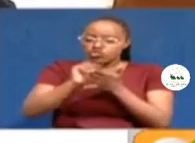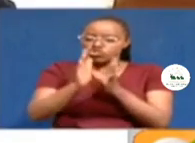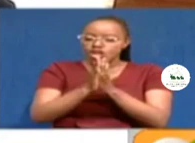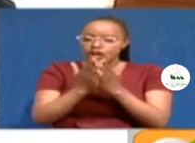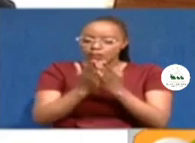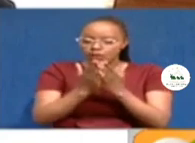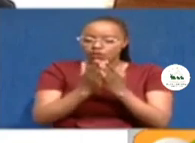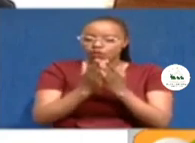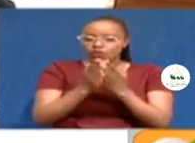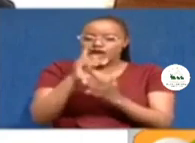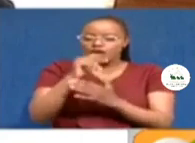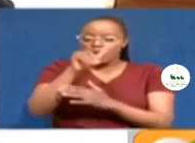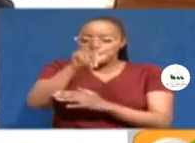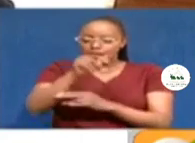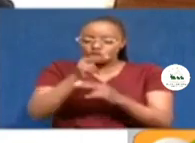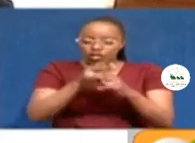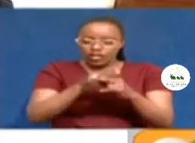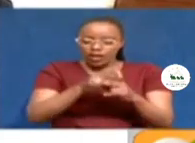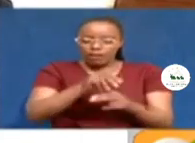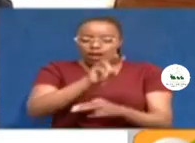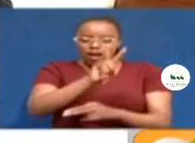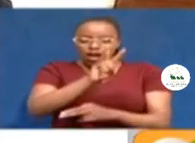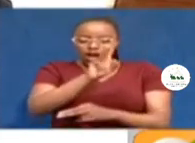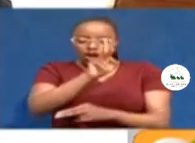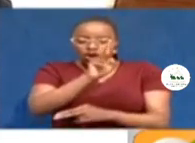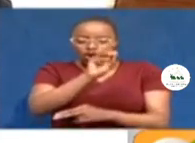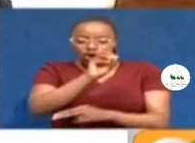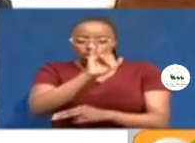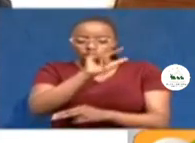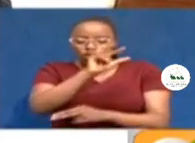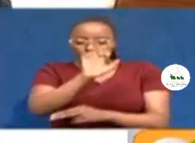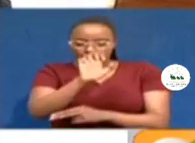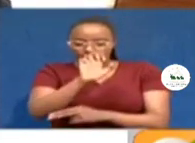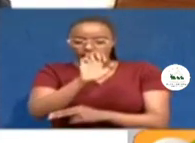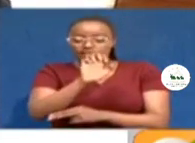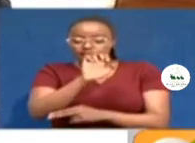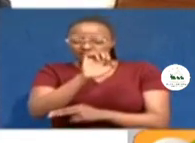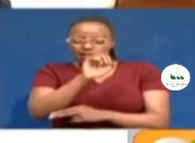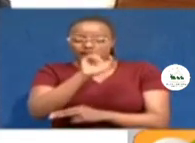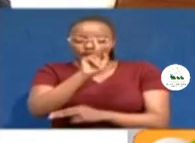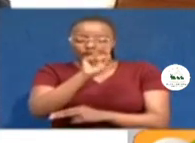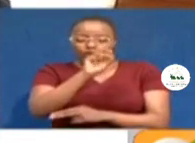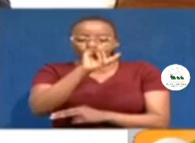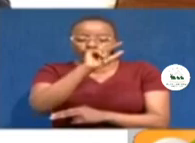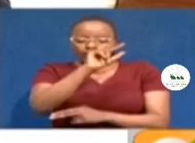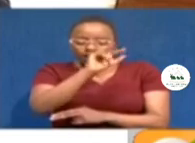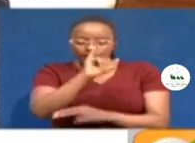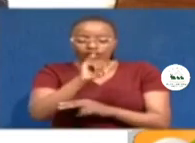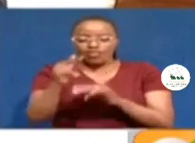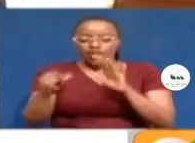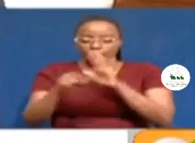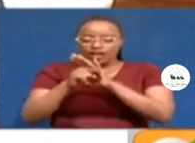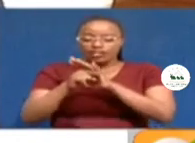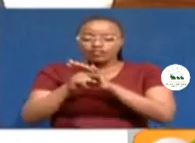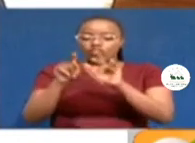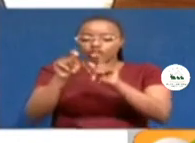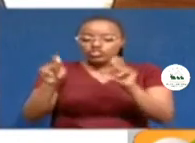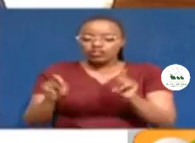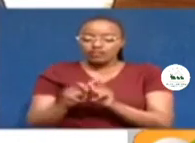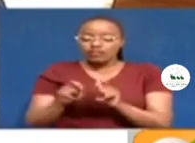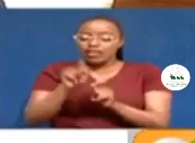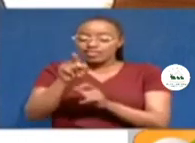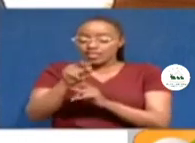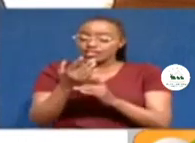by Koigi Wawamwere towards genocide in Kenya, the curse of negative ethnicity. Yeah. It is a book that